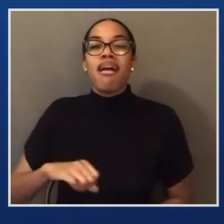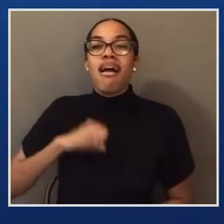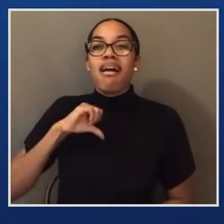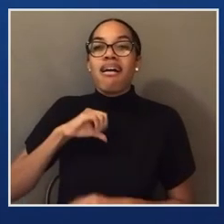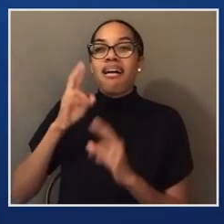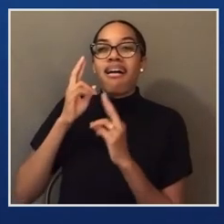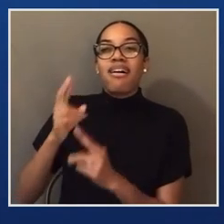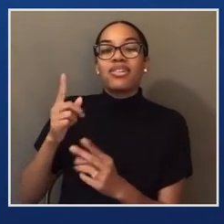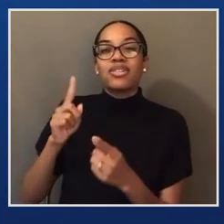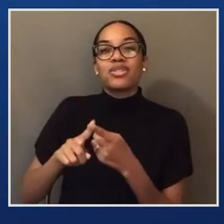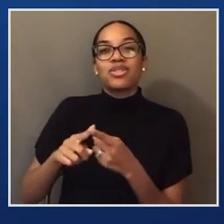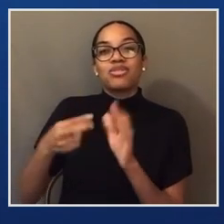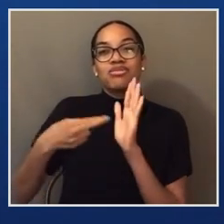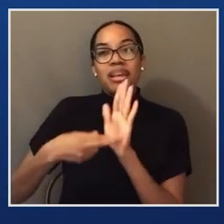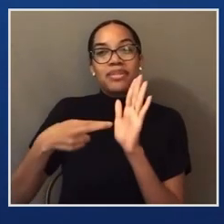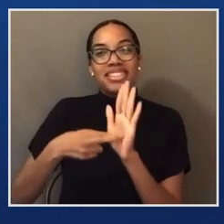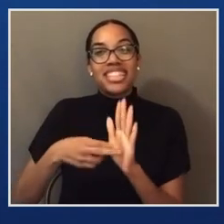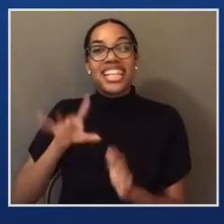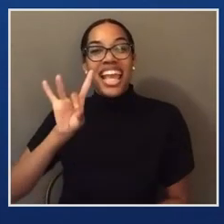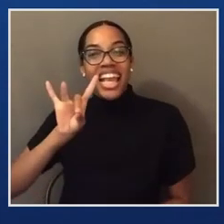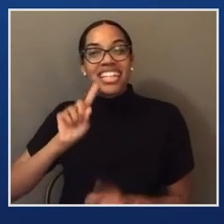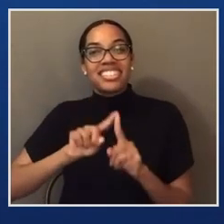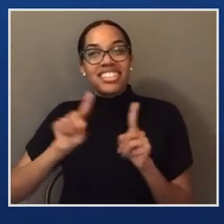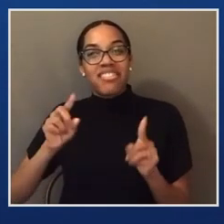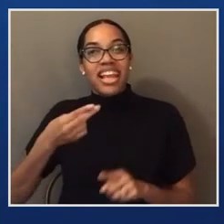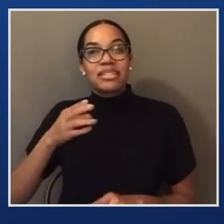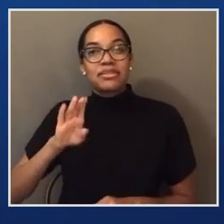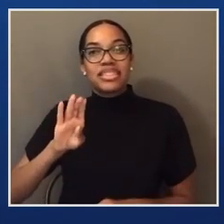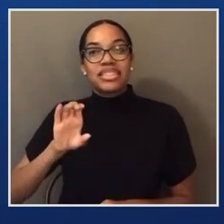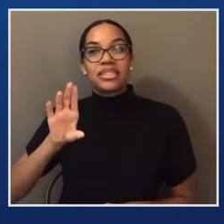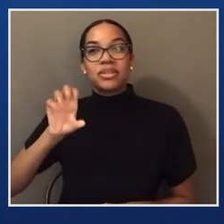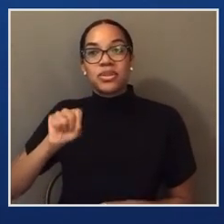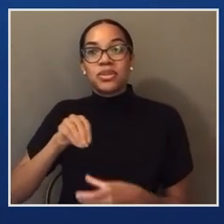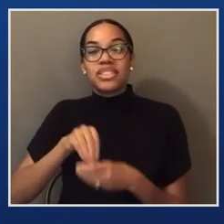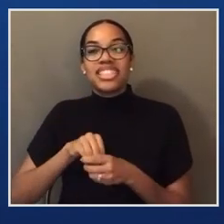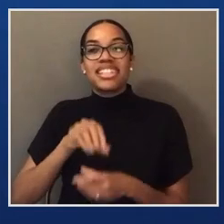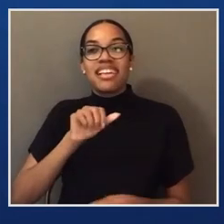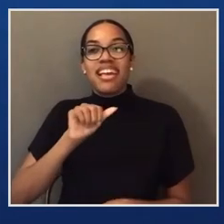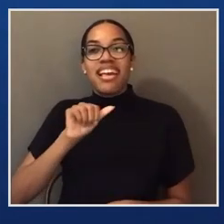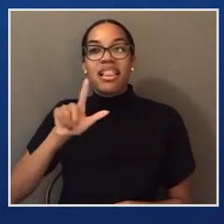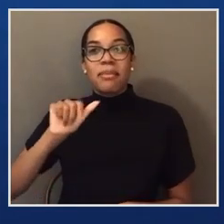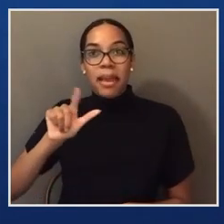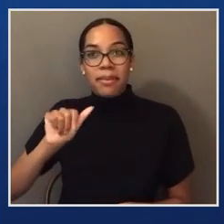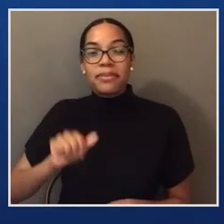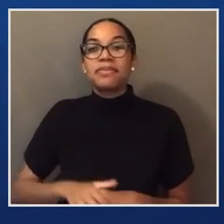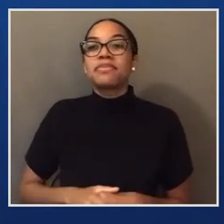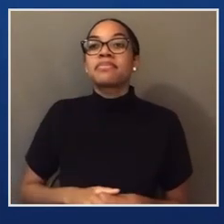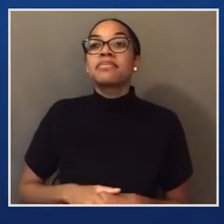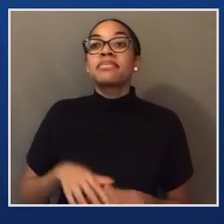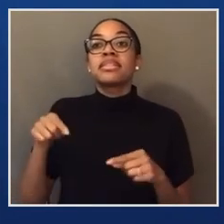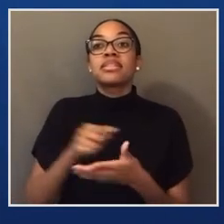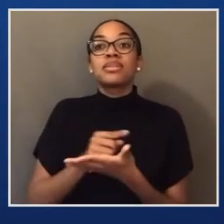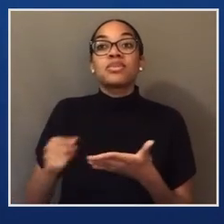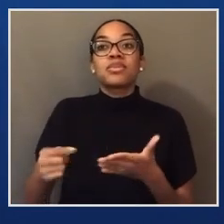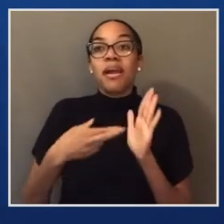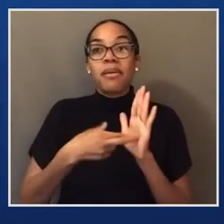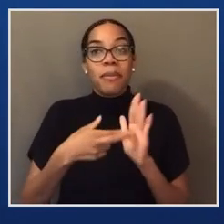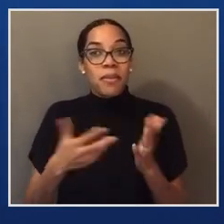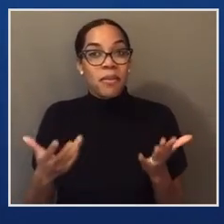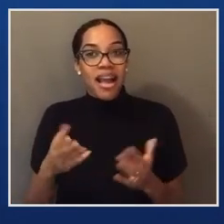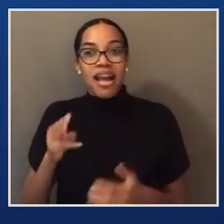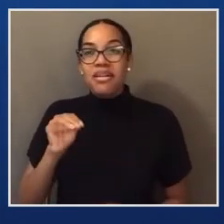8 HBCUs in my home district of Alabama. This HBCU week, I'm repping Miles College